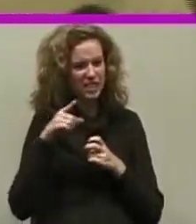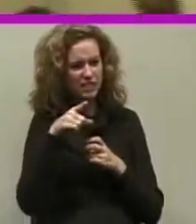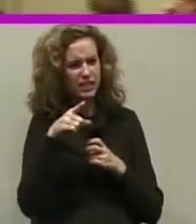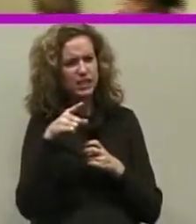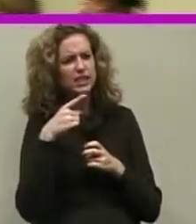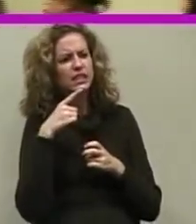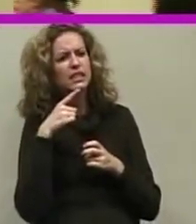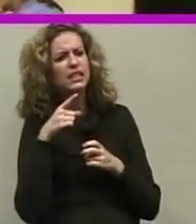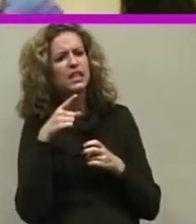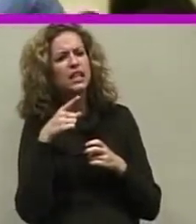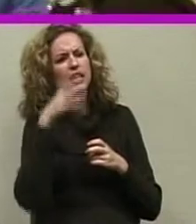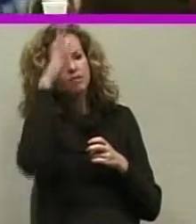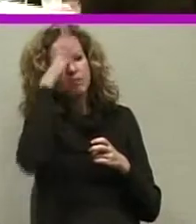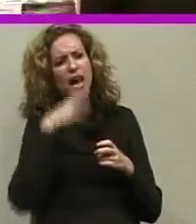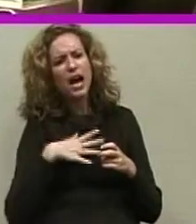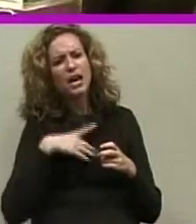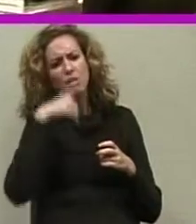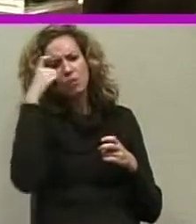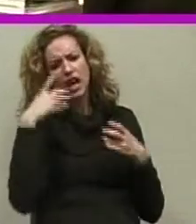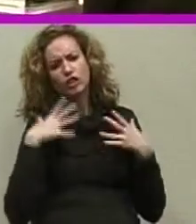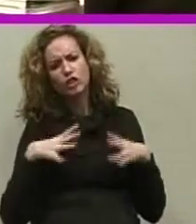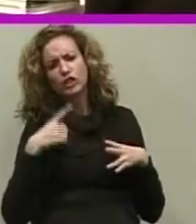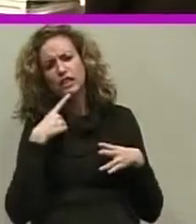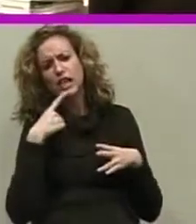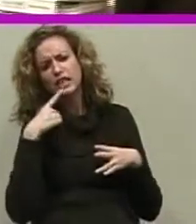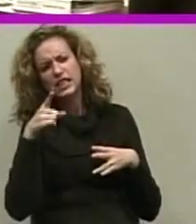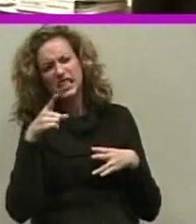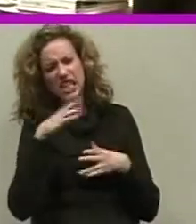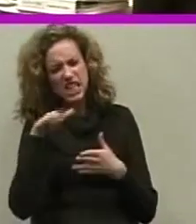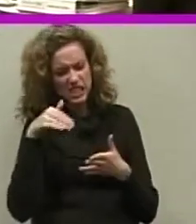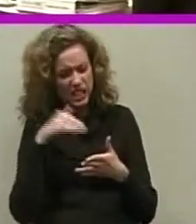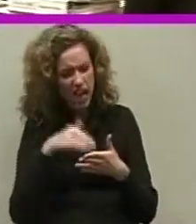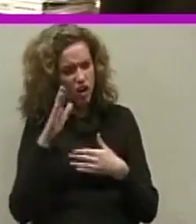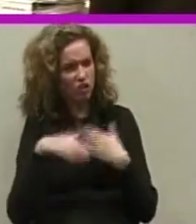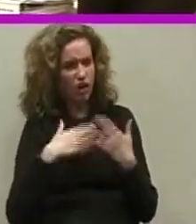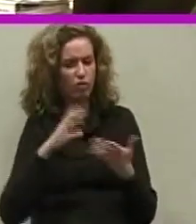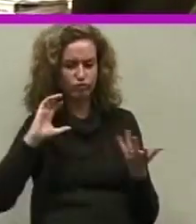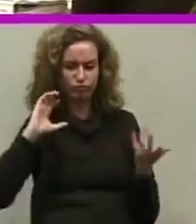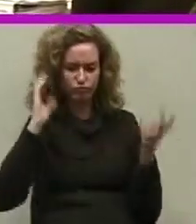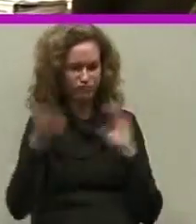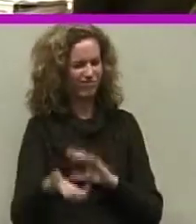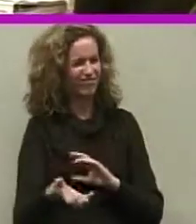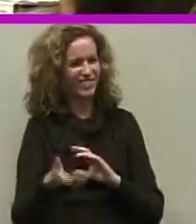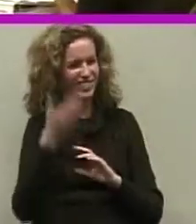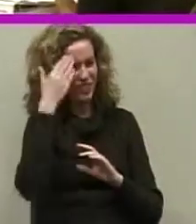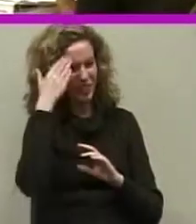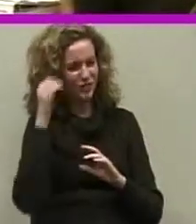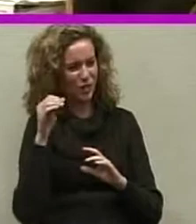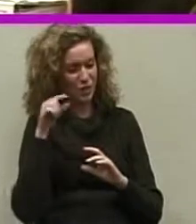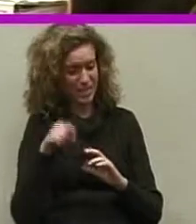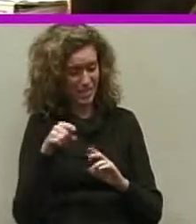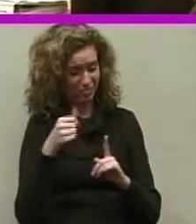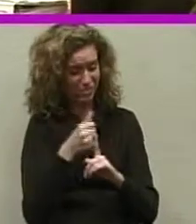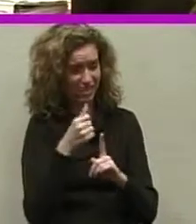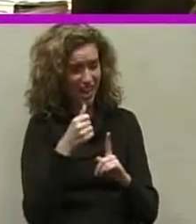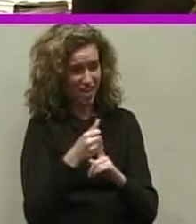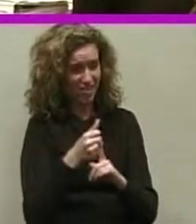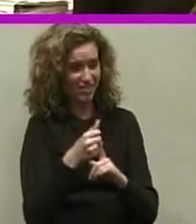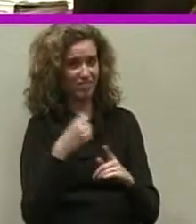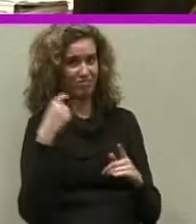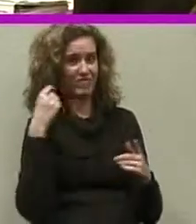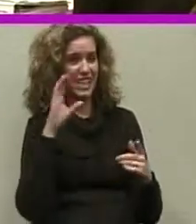maelstrom. I mean, all the activity in the classroom is pretty much he's right in the center of it. Mm-hmm. So he's a chaotic person who needs consistency